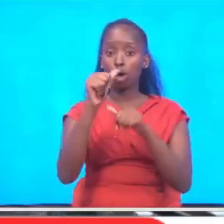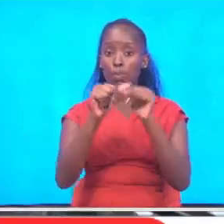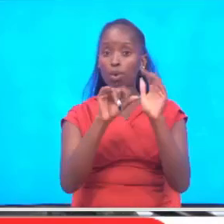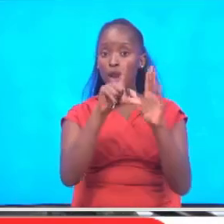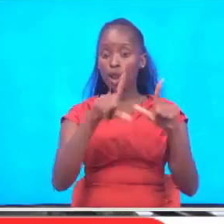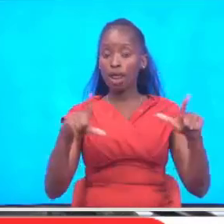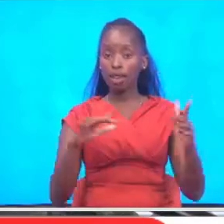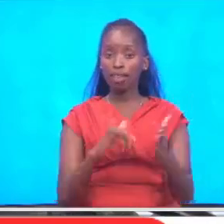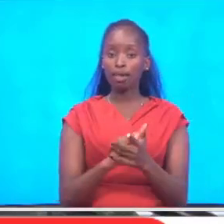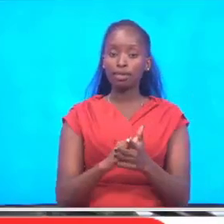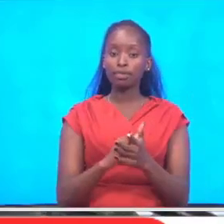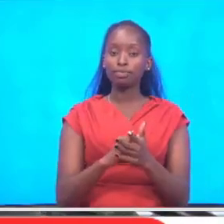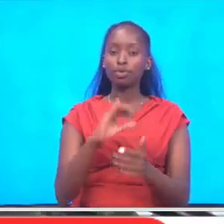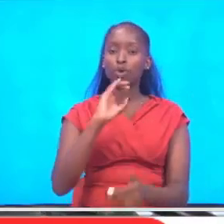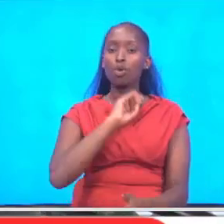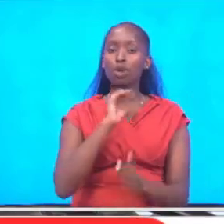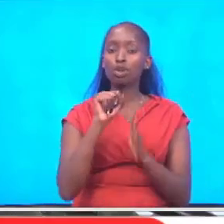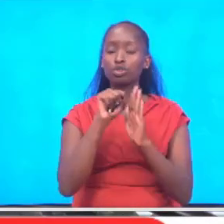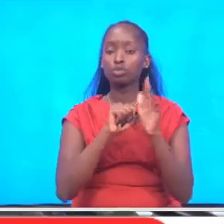three pillars: ownership itself,